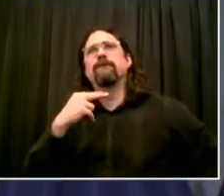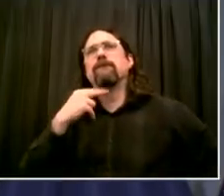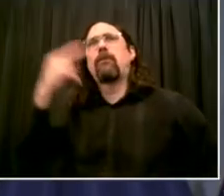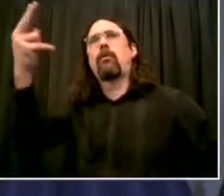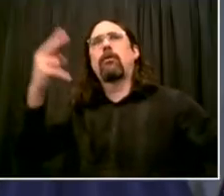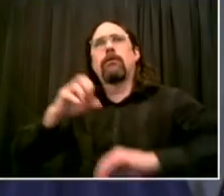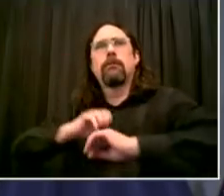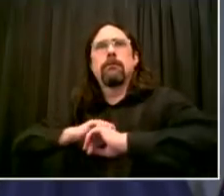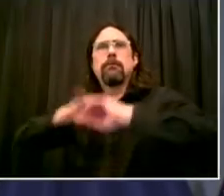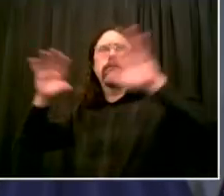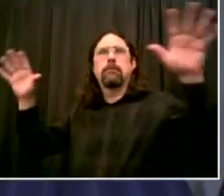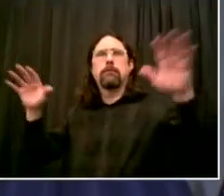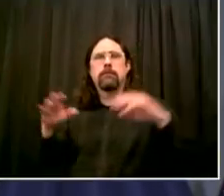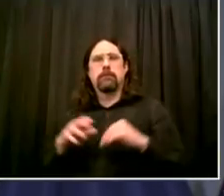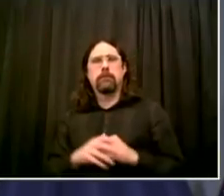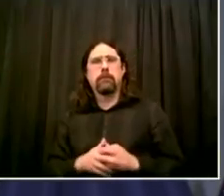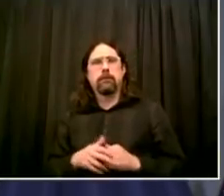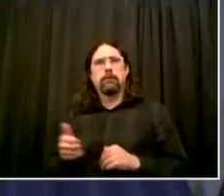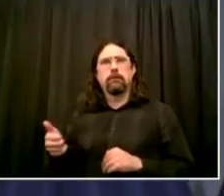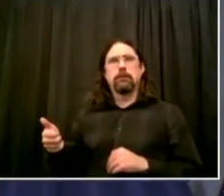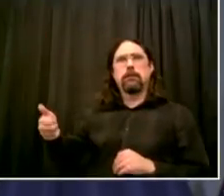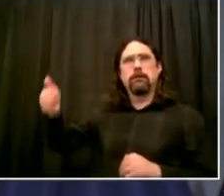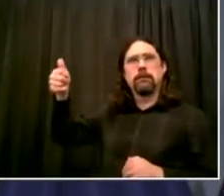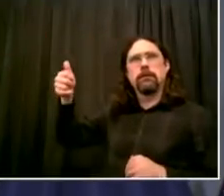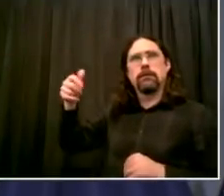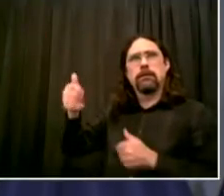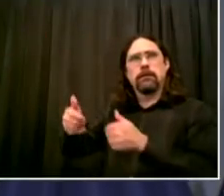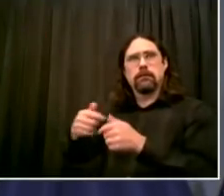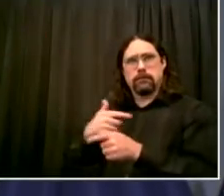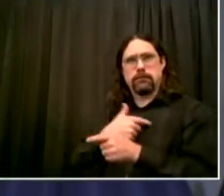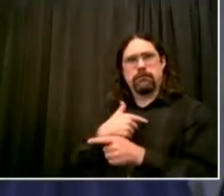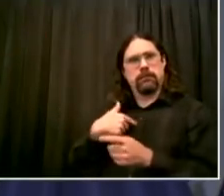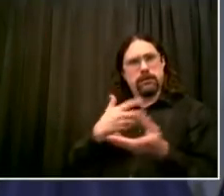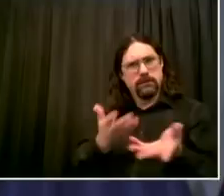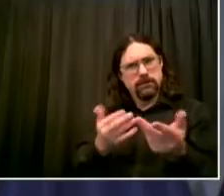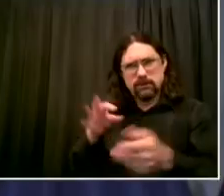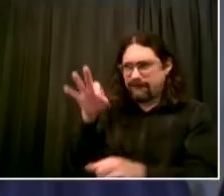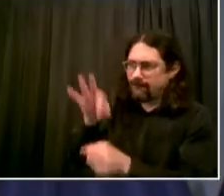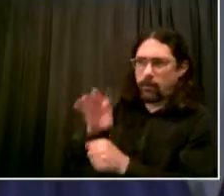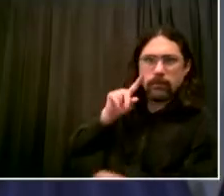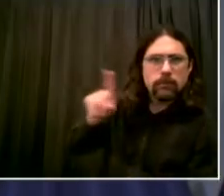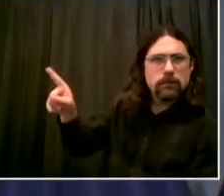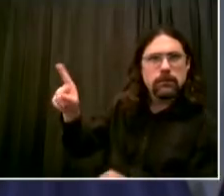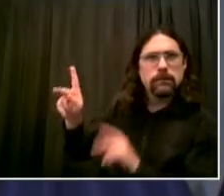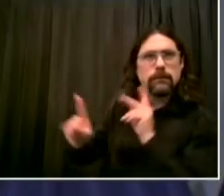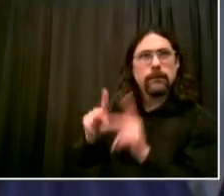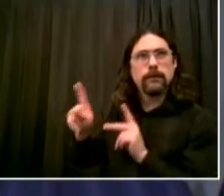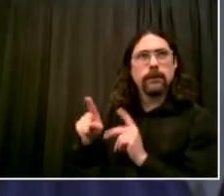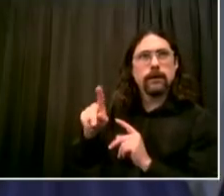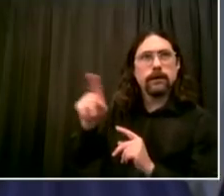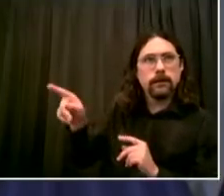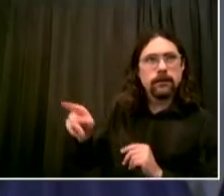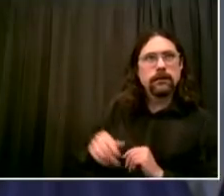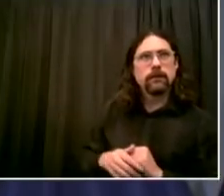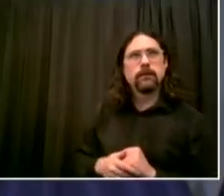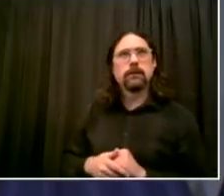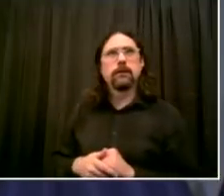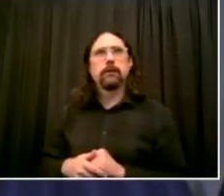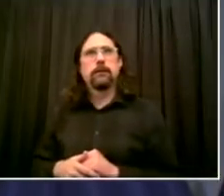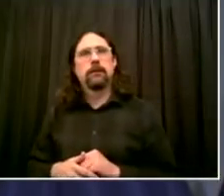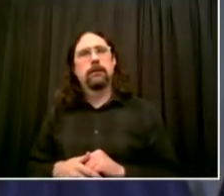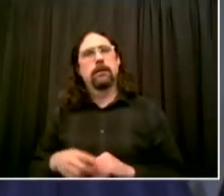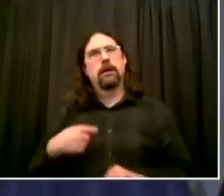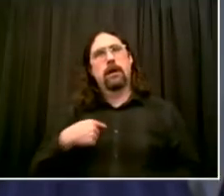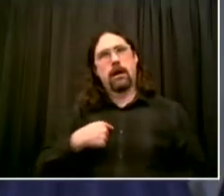with me. But when those calls and those texts come in, I know that he's going to listen. he's going to hear. And we are here in this position